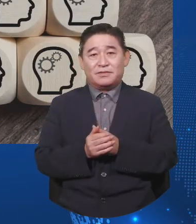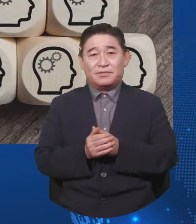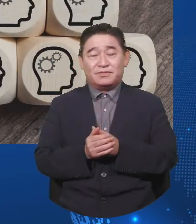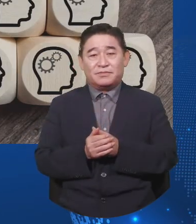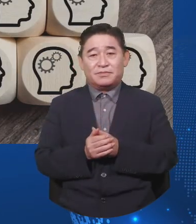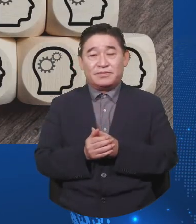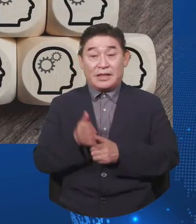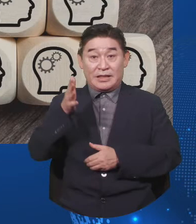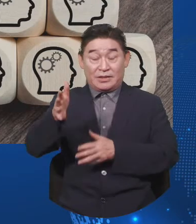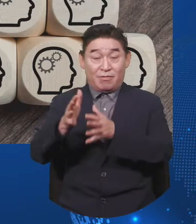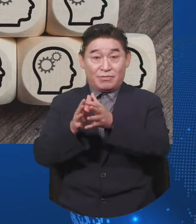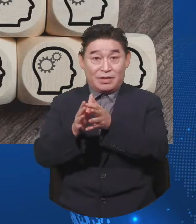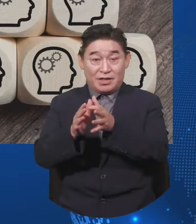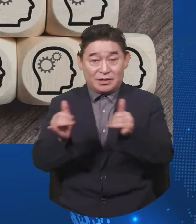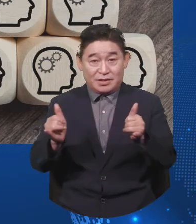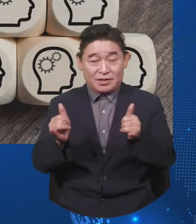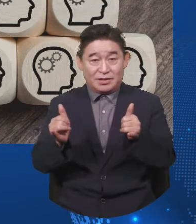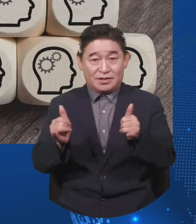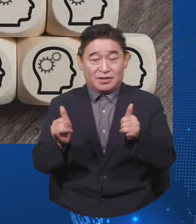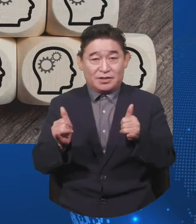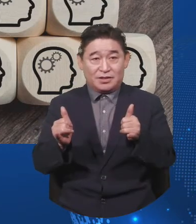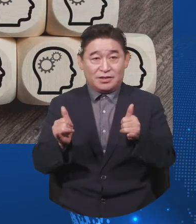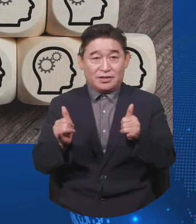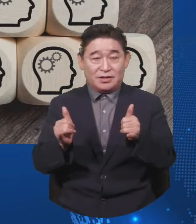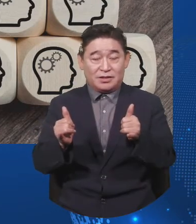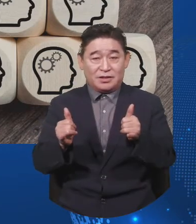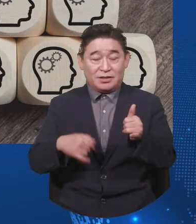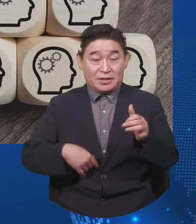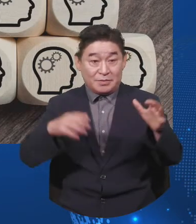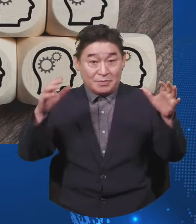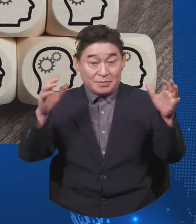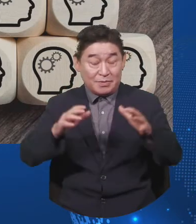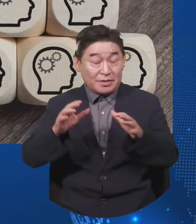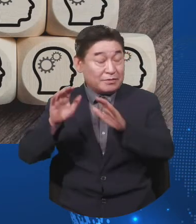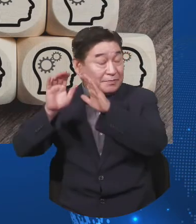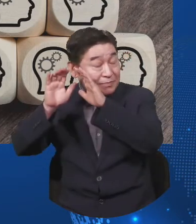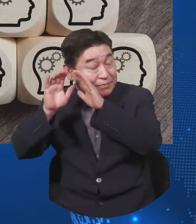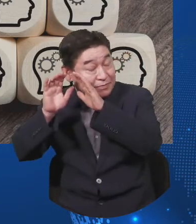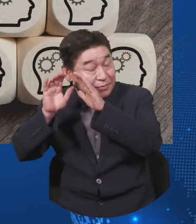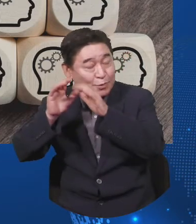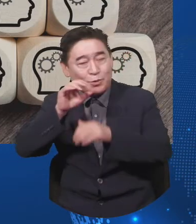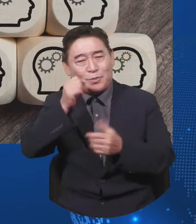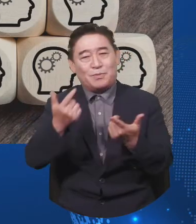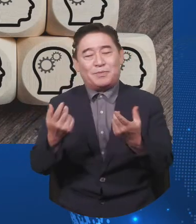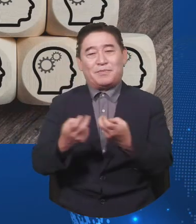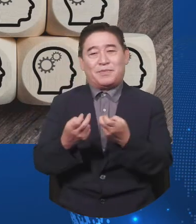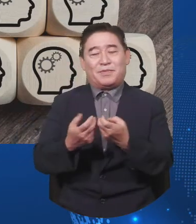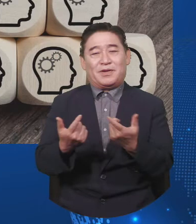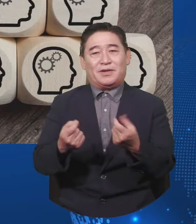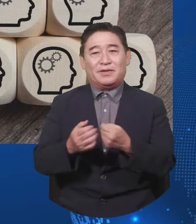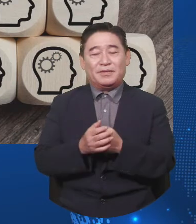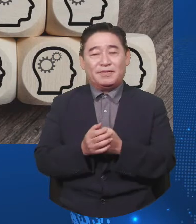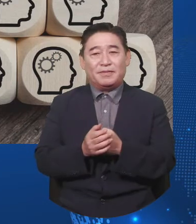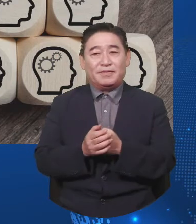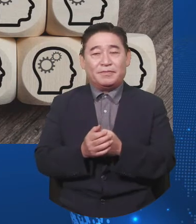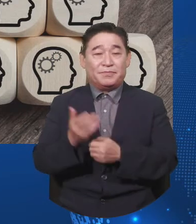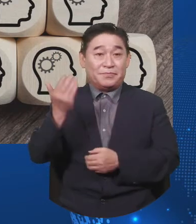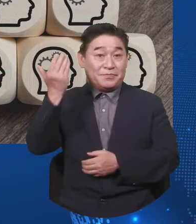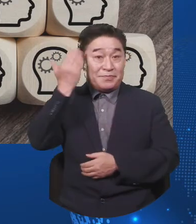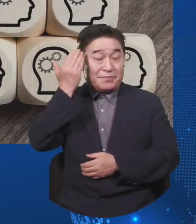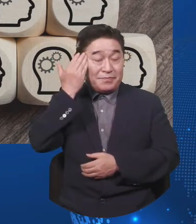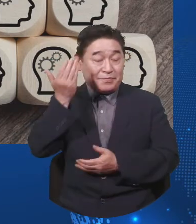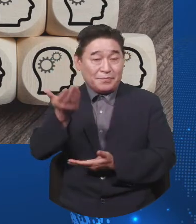experts is one way. We need to start to focus on knowledge sharing and